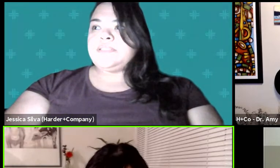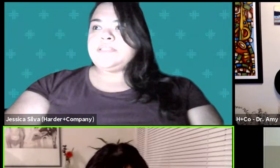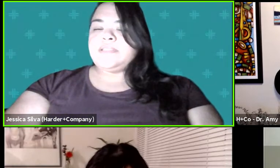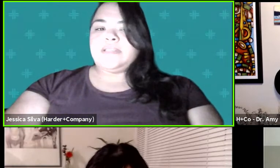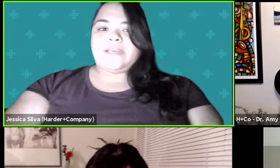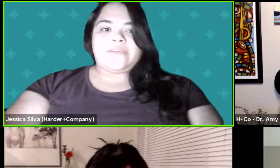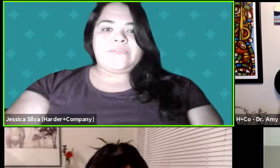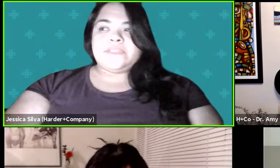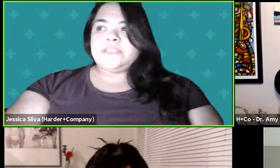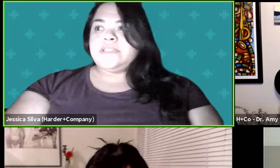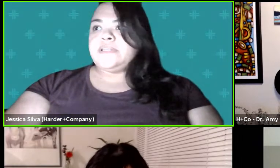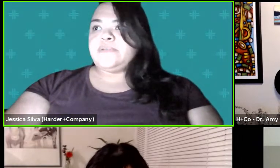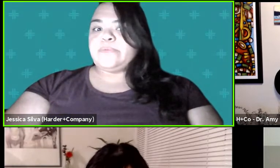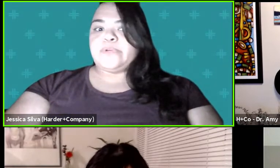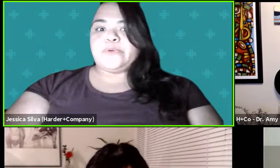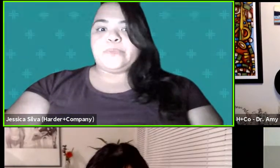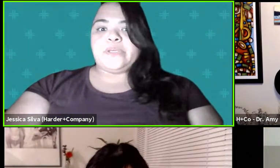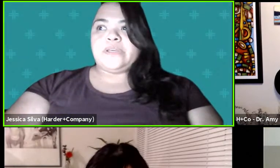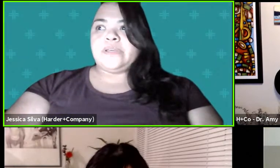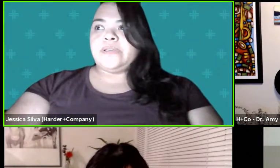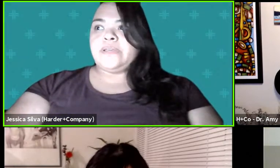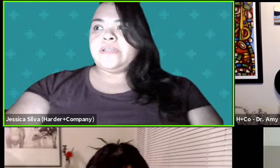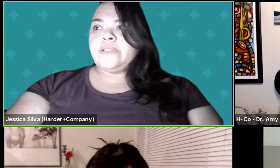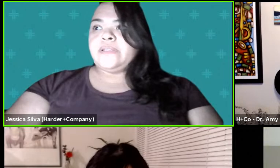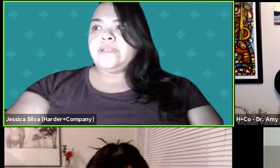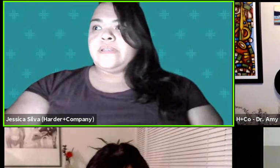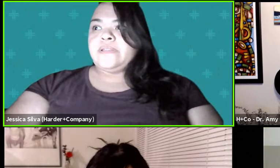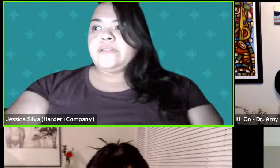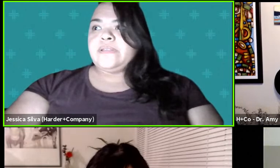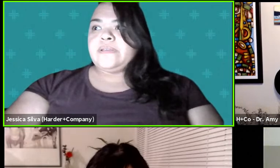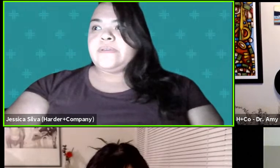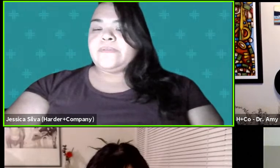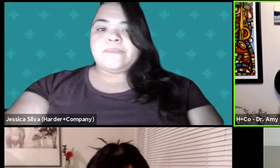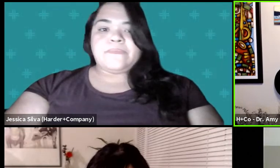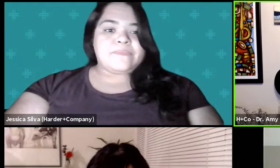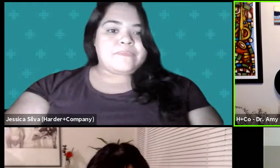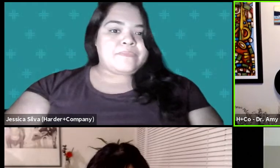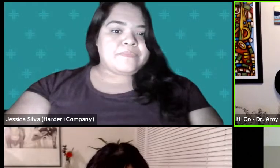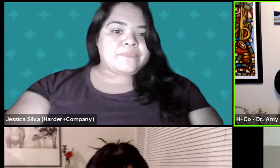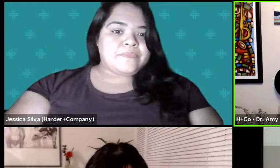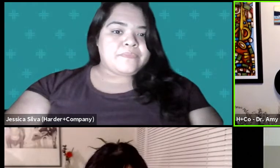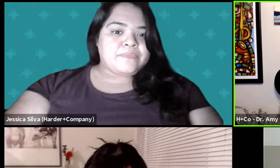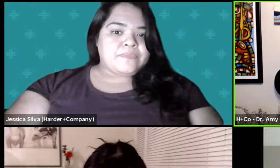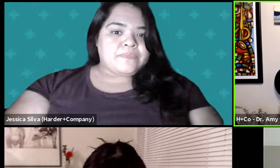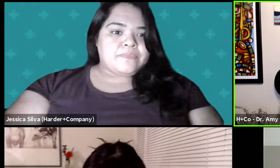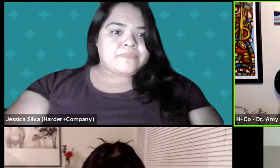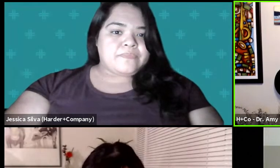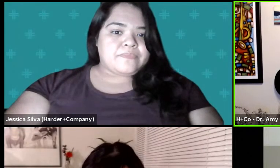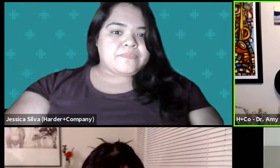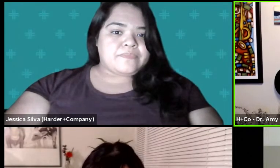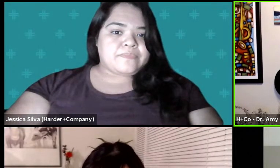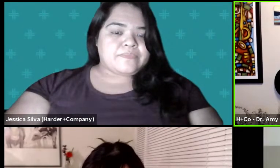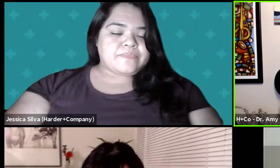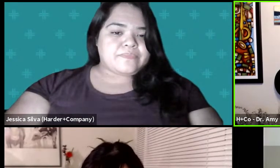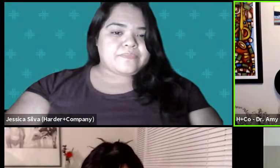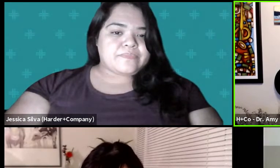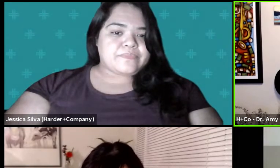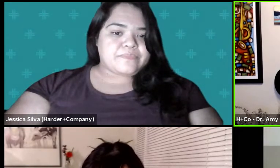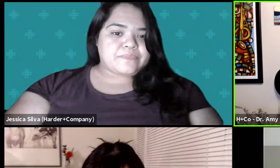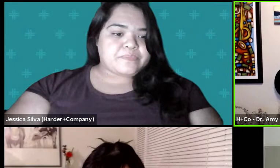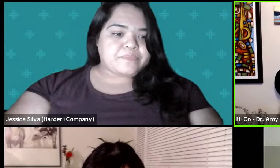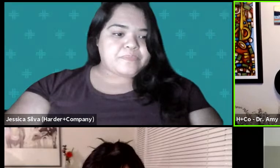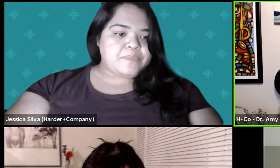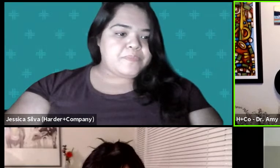I think he just left the room. Ed, you'll have to unmute on the All right. Zoom.